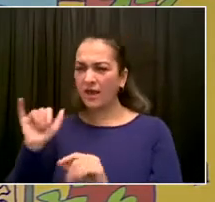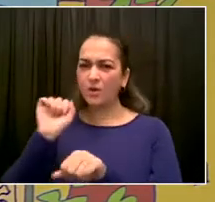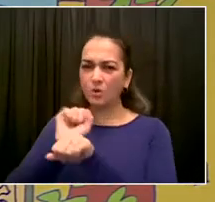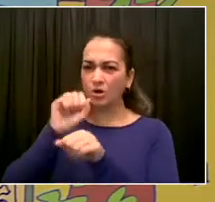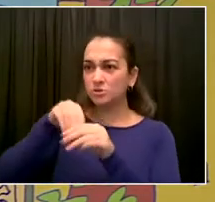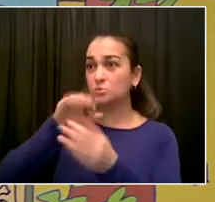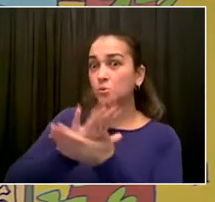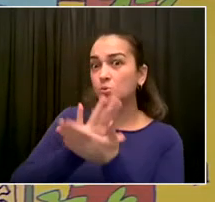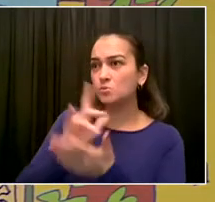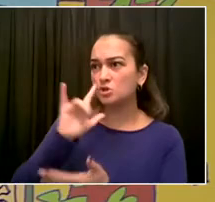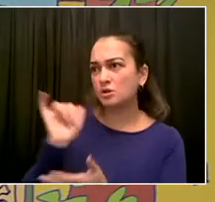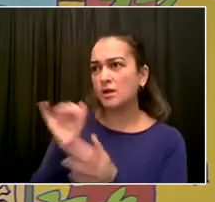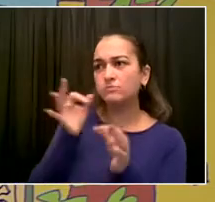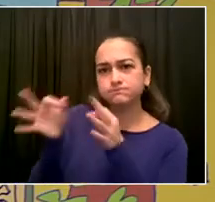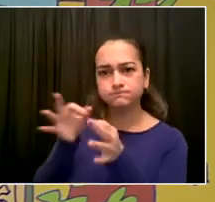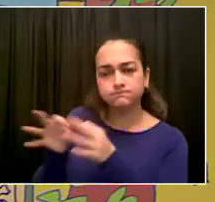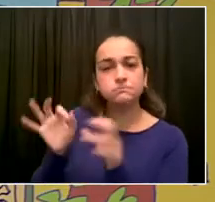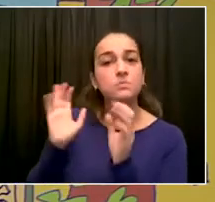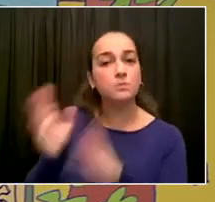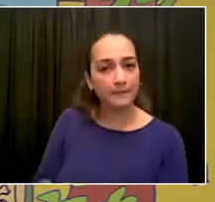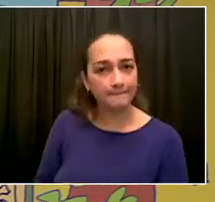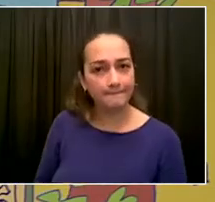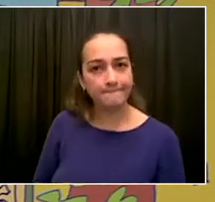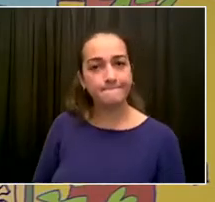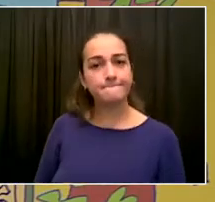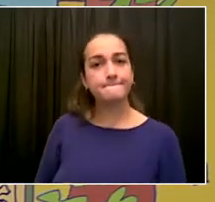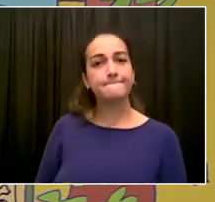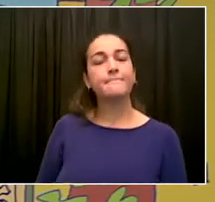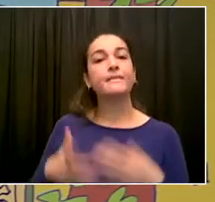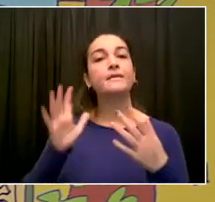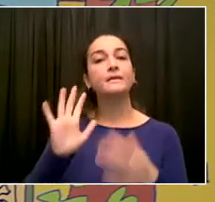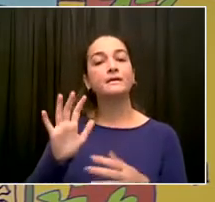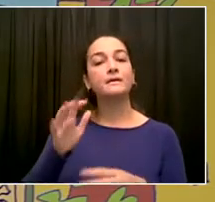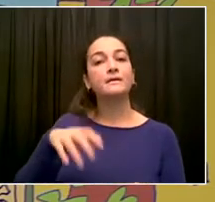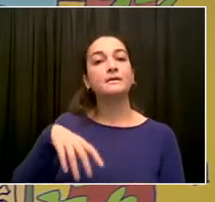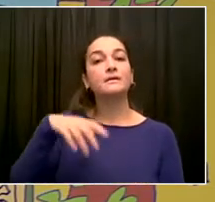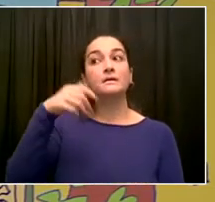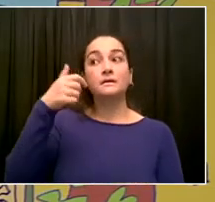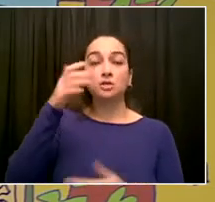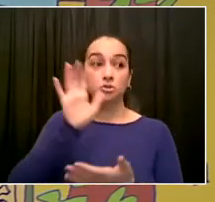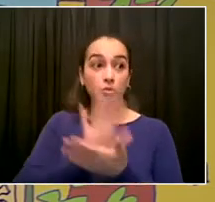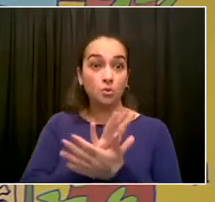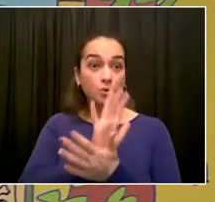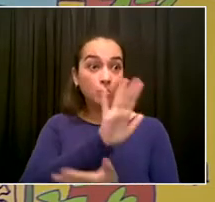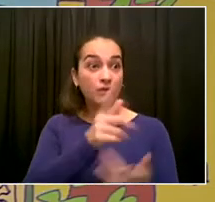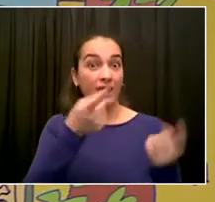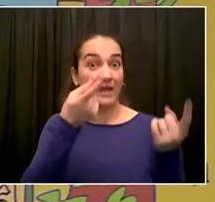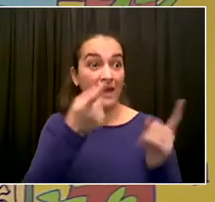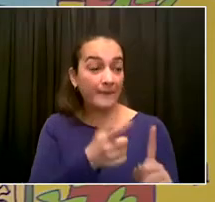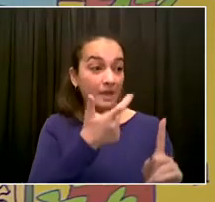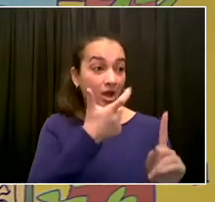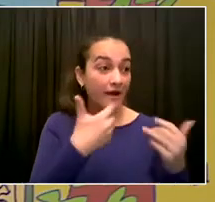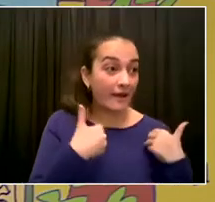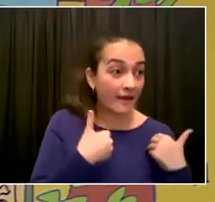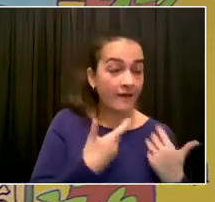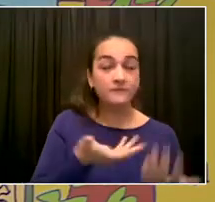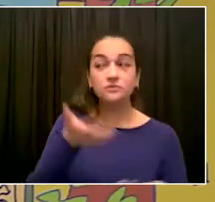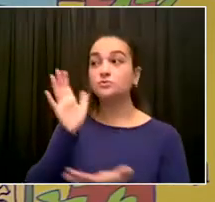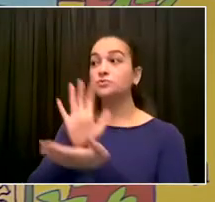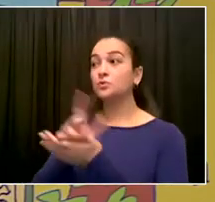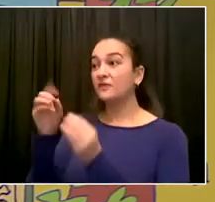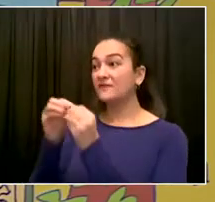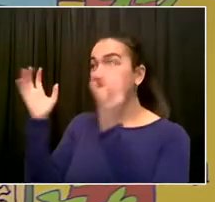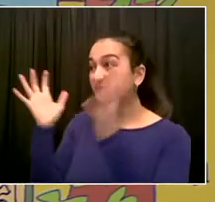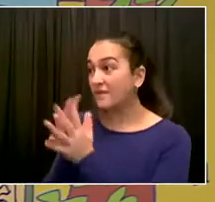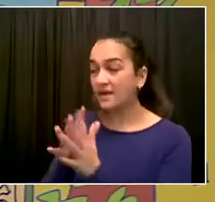all take these incidents very seriously, and they draw our attention and make us want to do things better and make changes. But I also want to say, thank God,